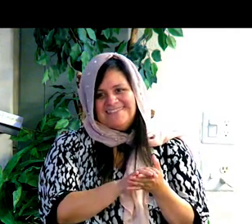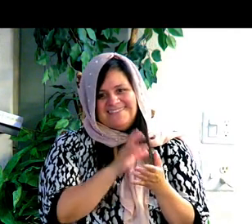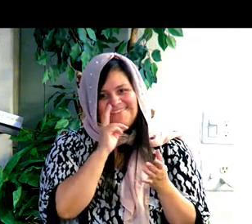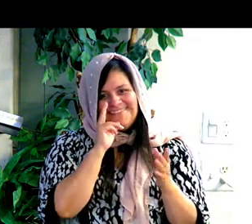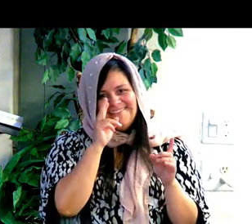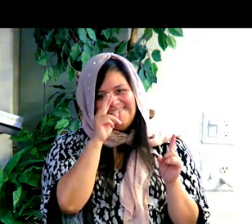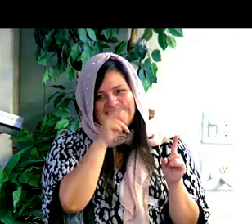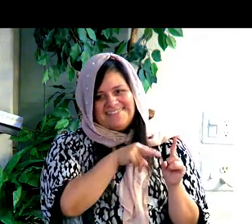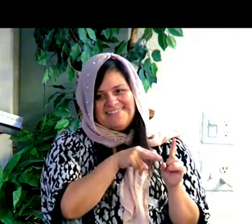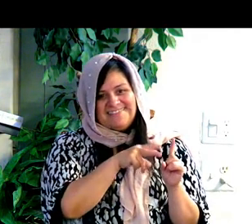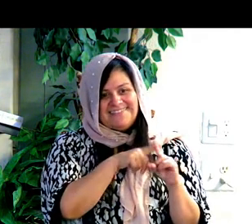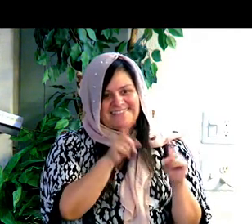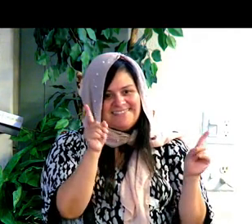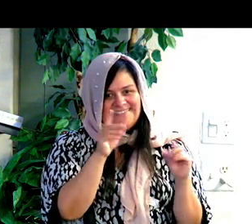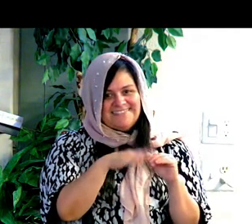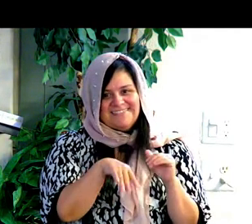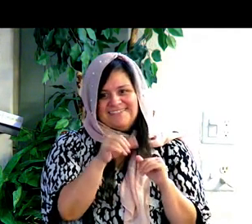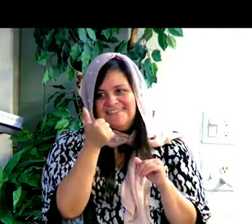women when he's marrying her.